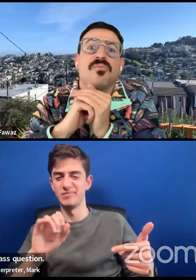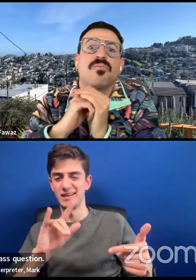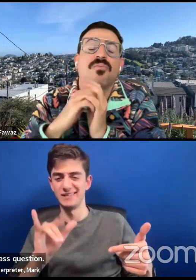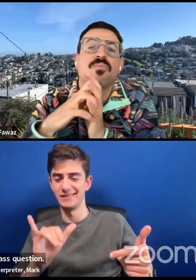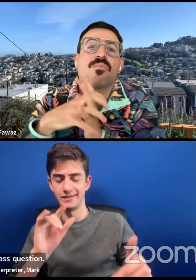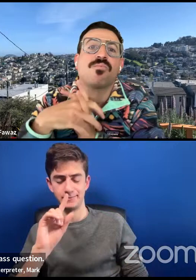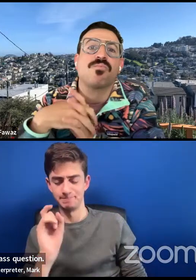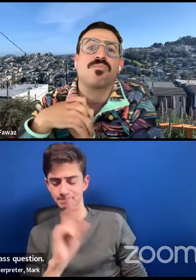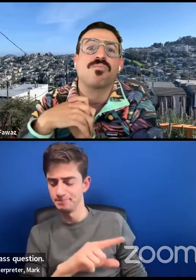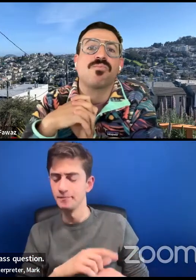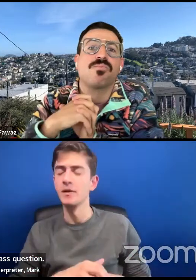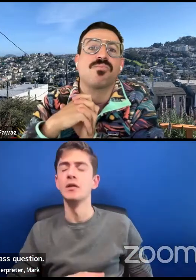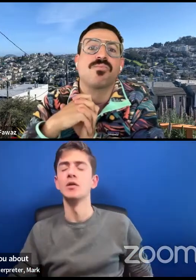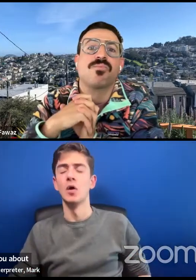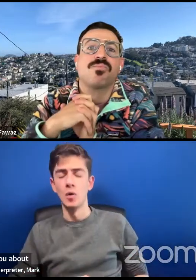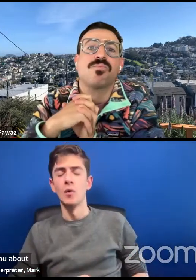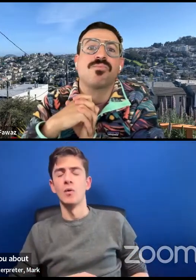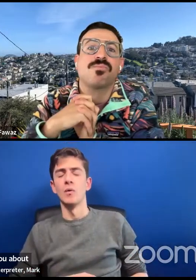contradictions